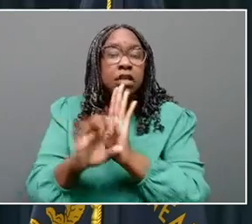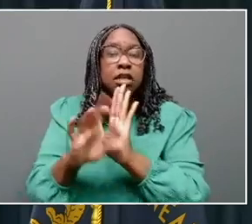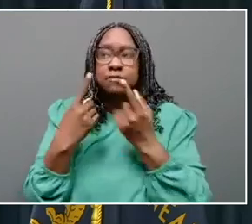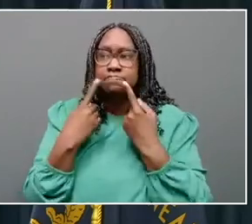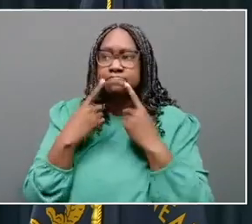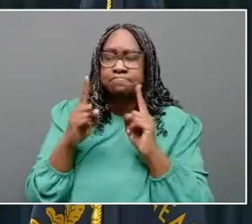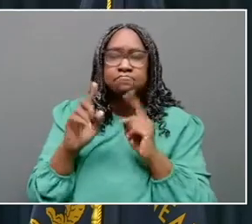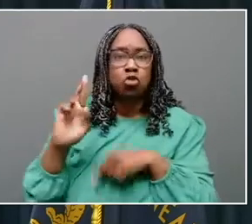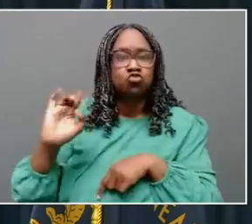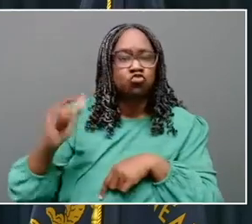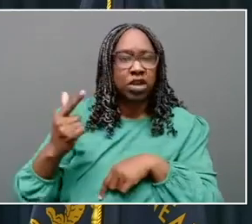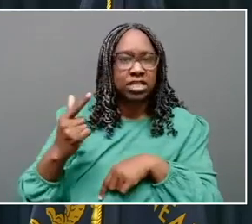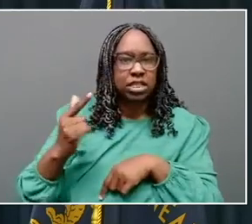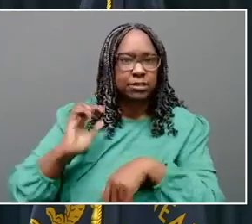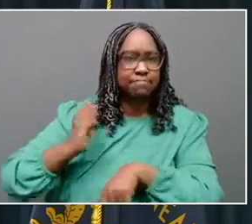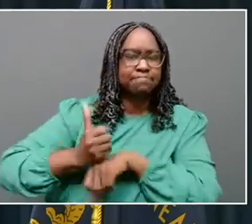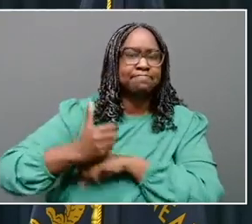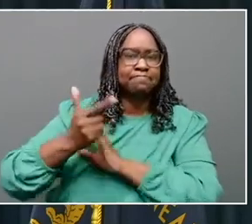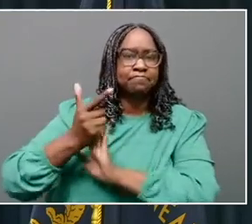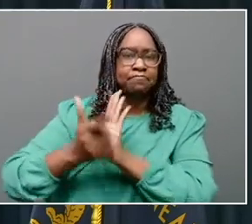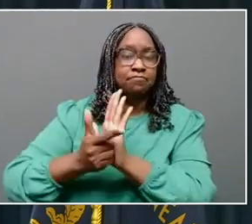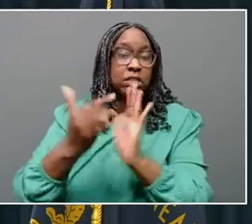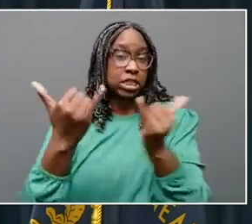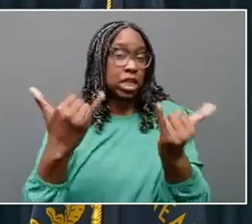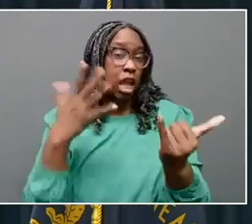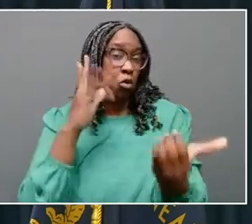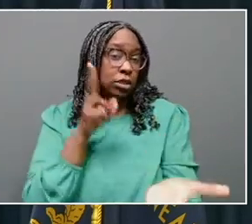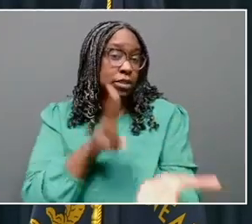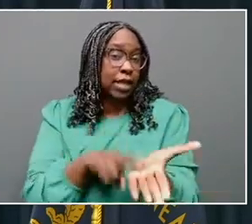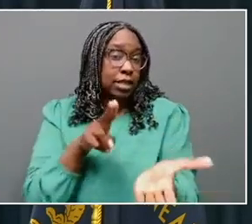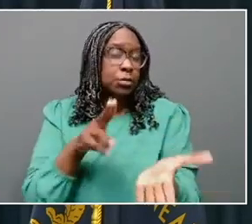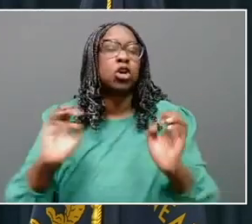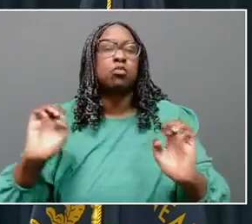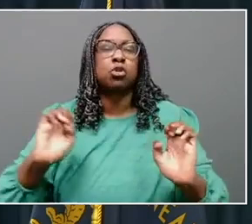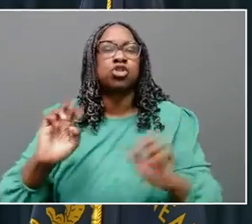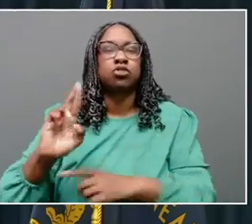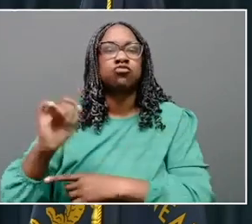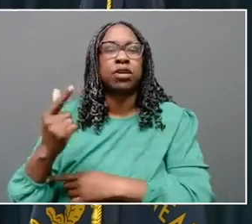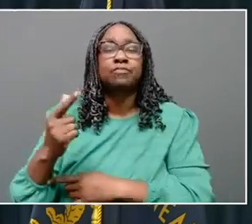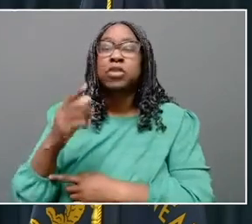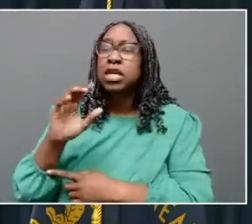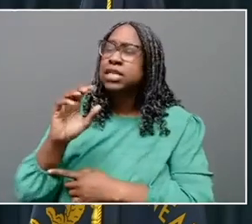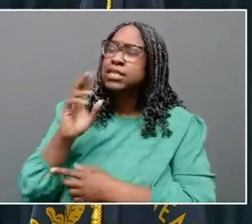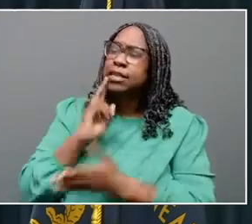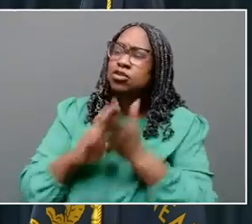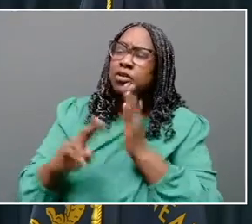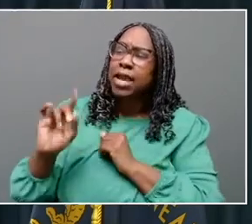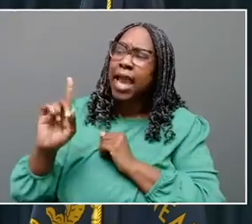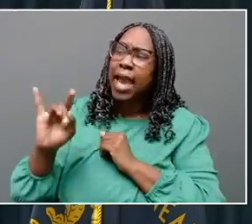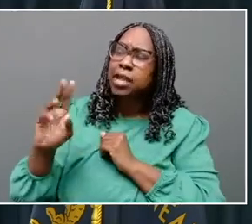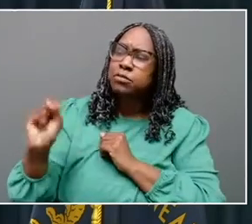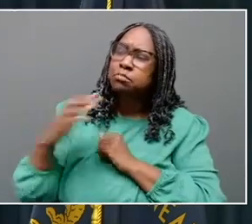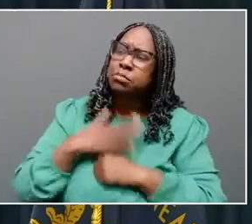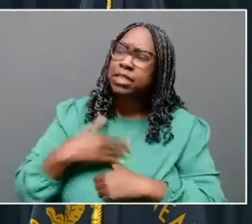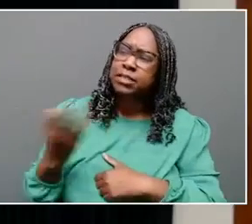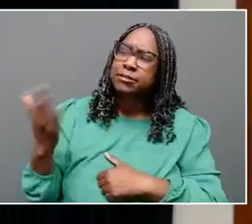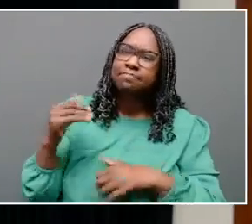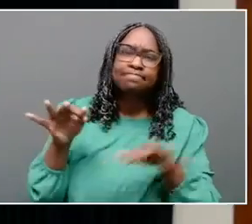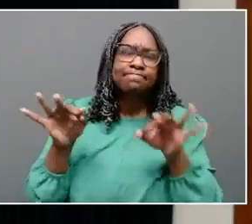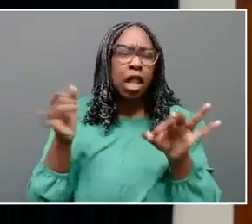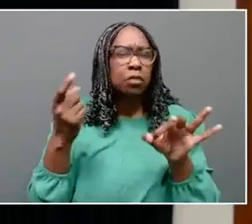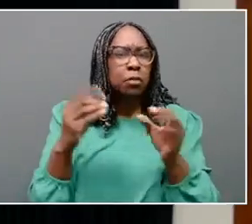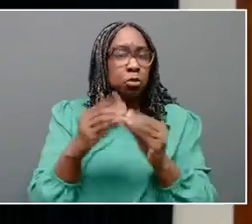today I sign them as emergency regulations. Secretary Adams, please join us to tell us a little bit more about this important